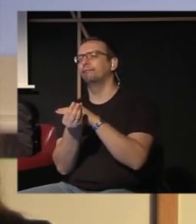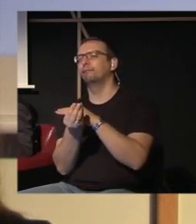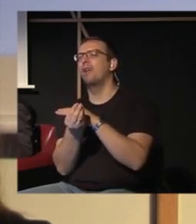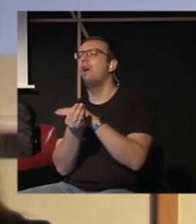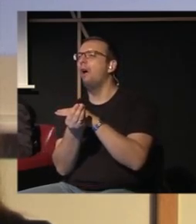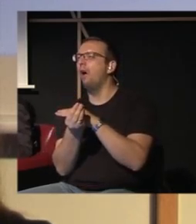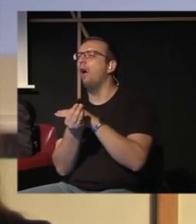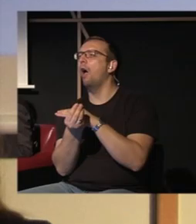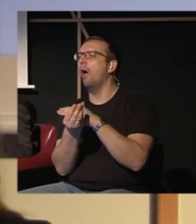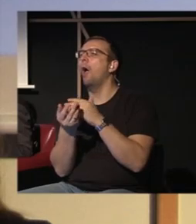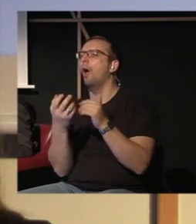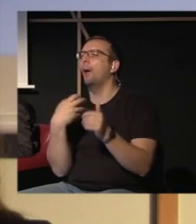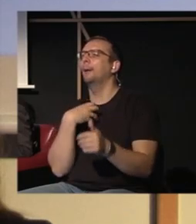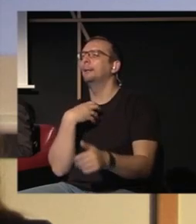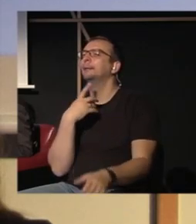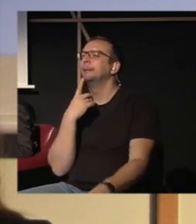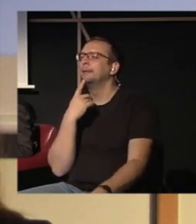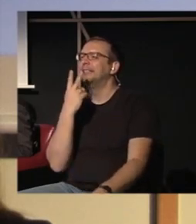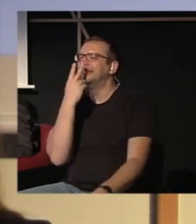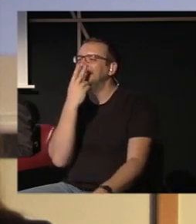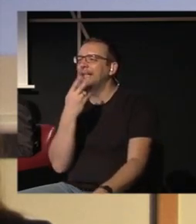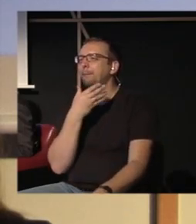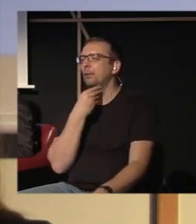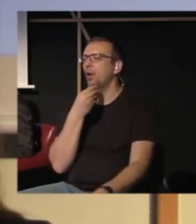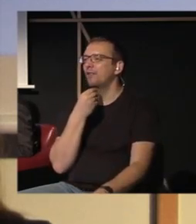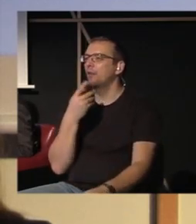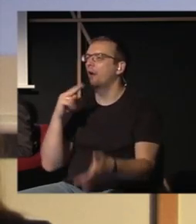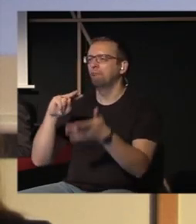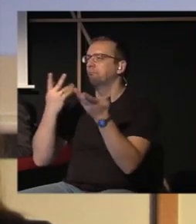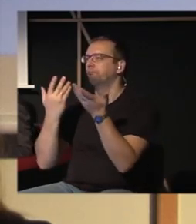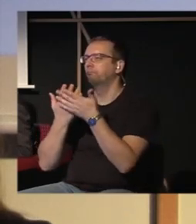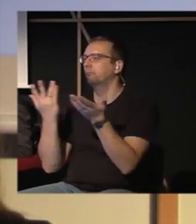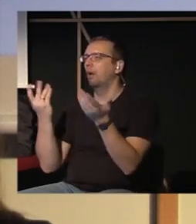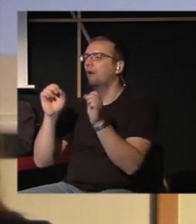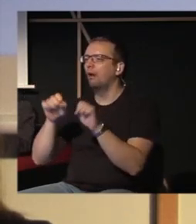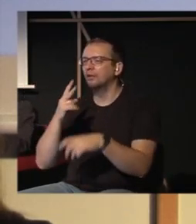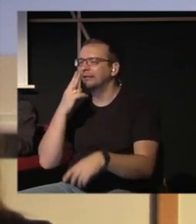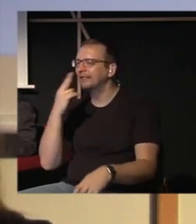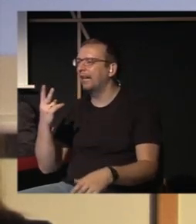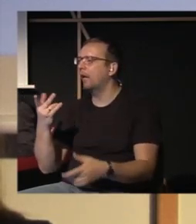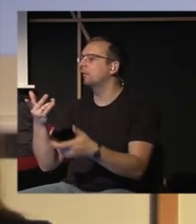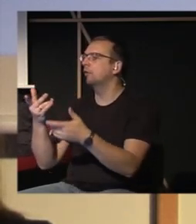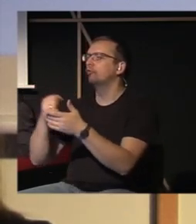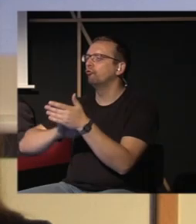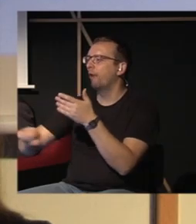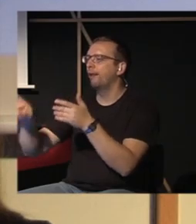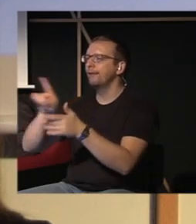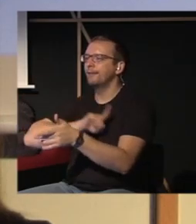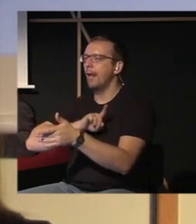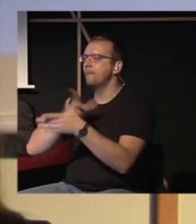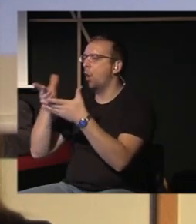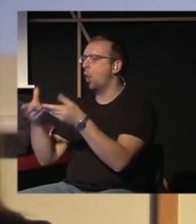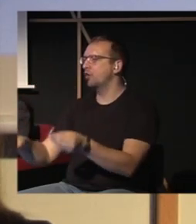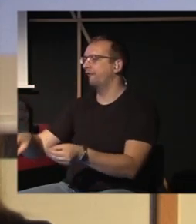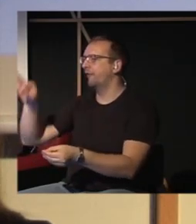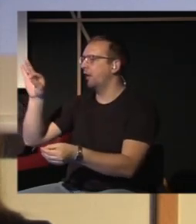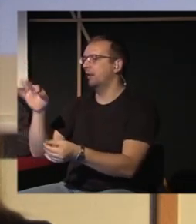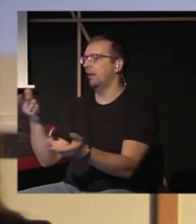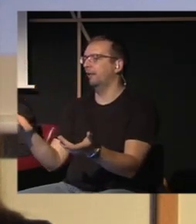know as well that we are in the beginning of the journey, so really looking forward to more clubs joining and more